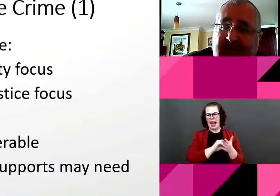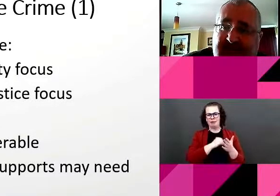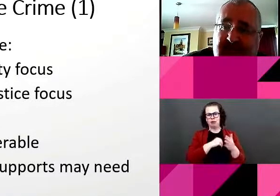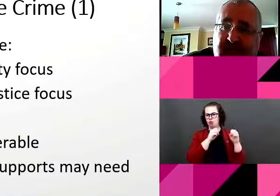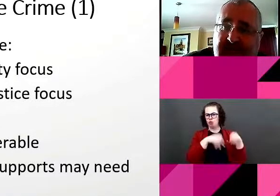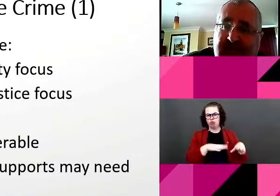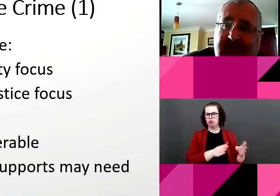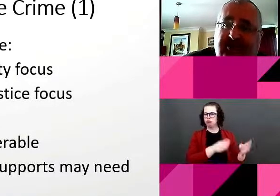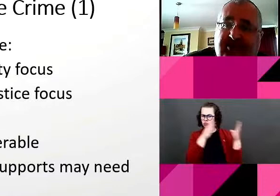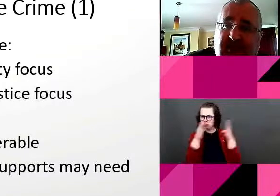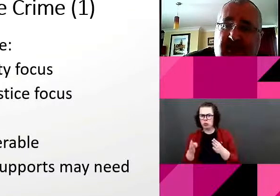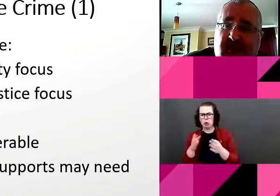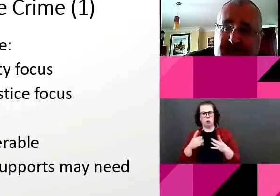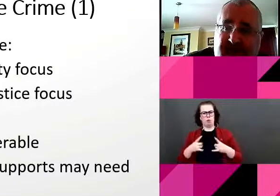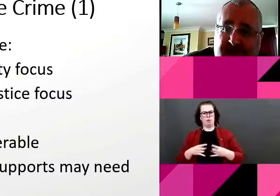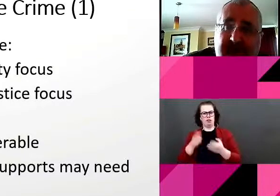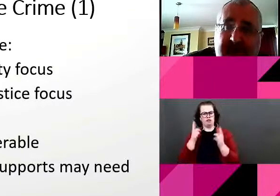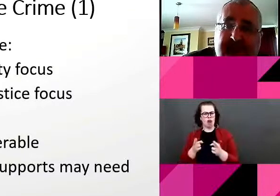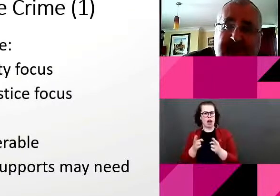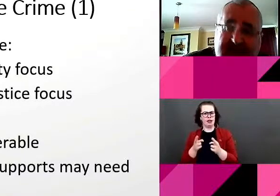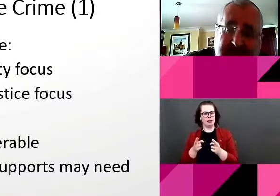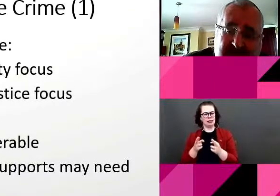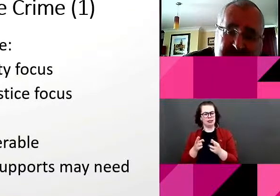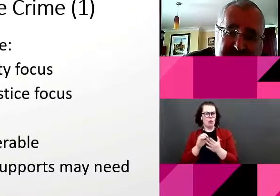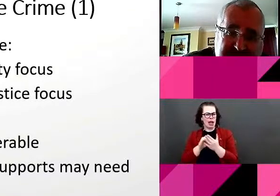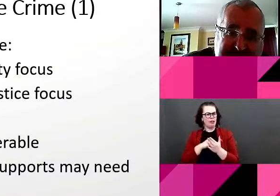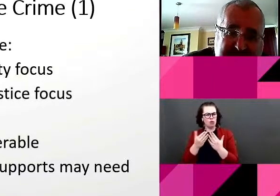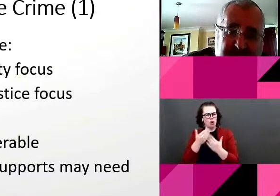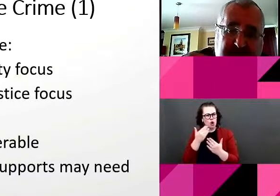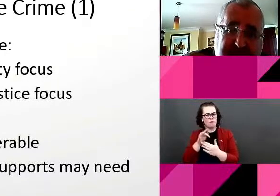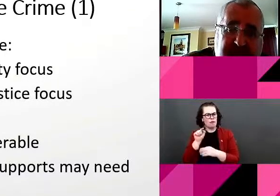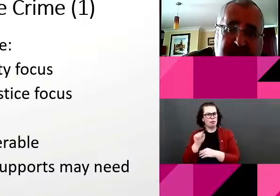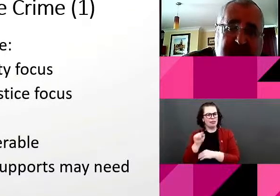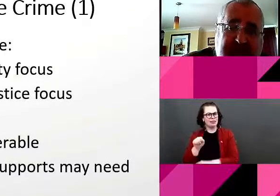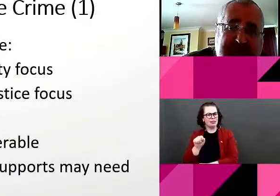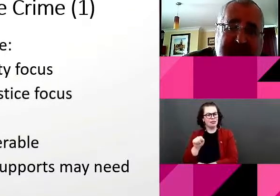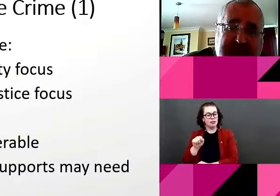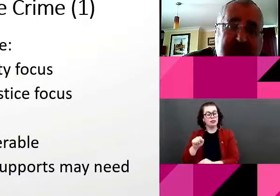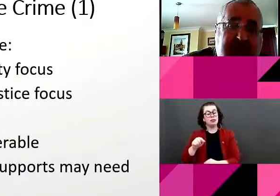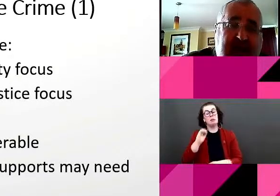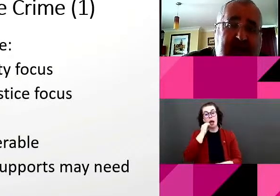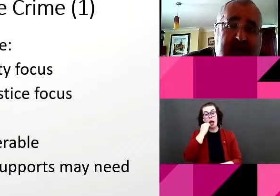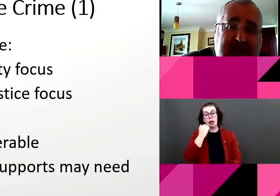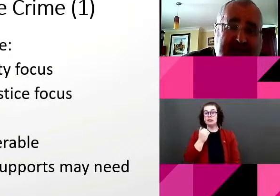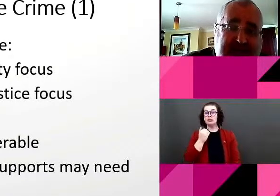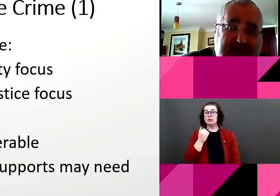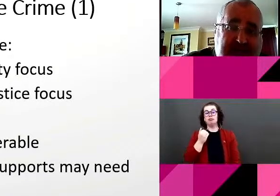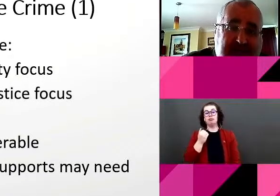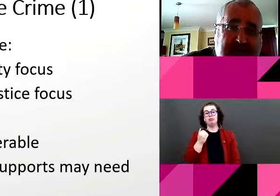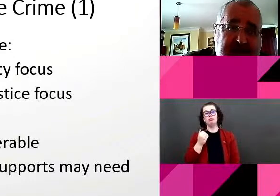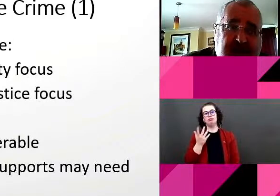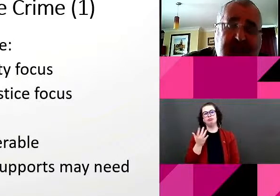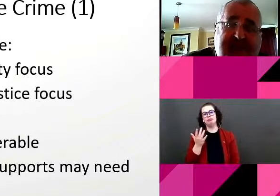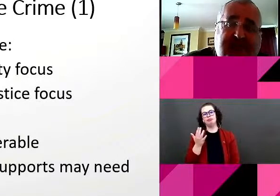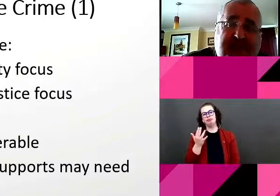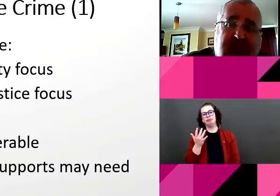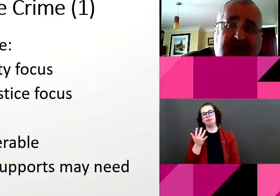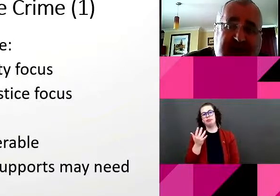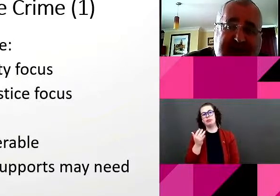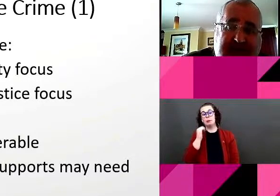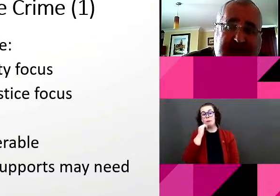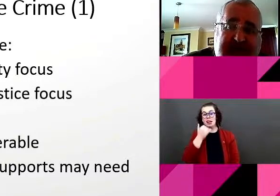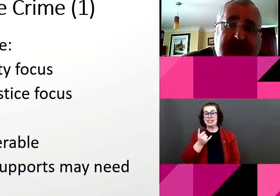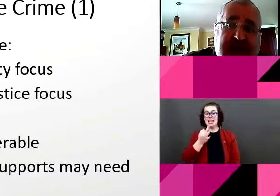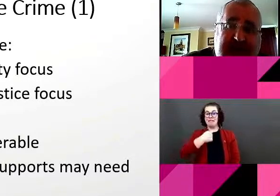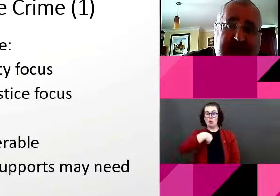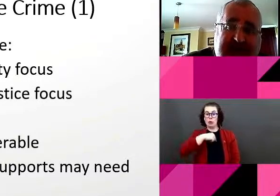something I think we need to learn from. Because I would say when vulnerability is used to